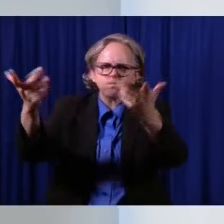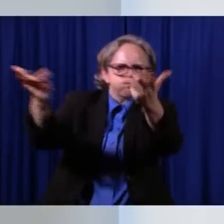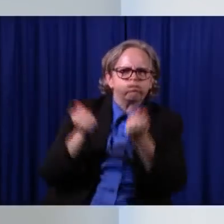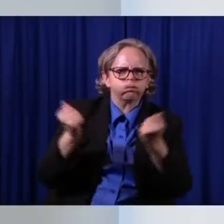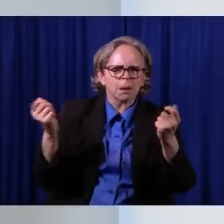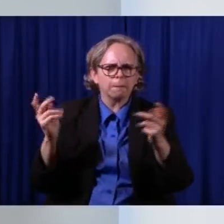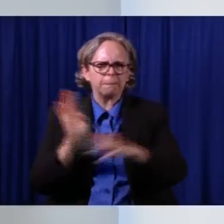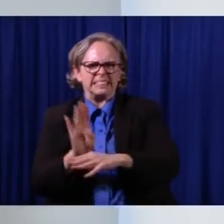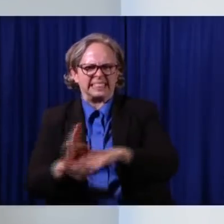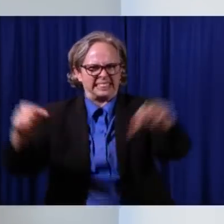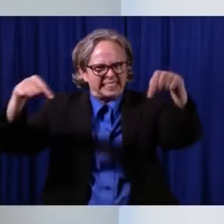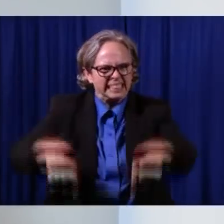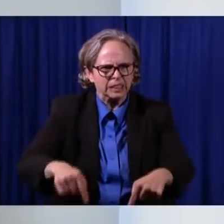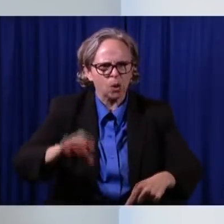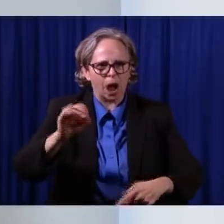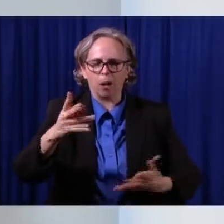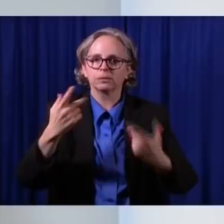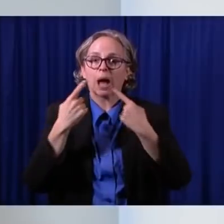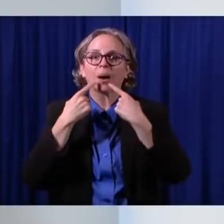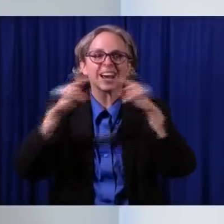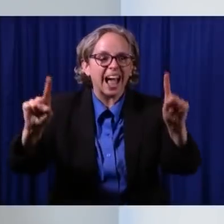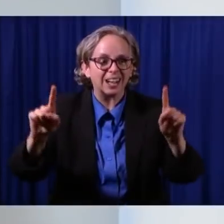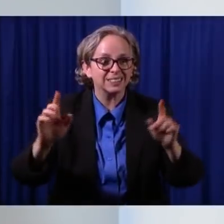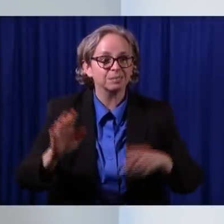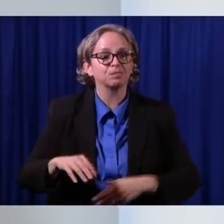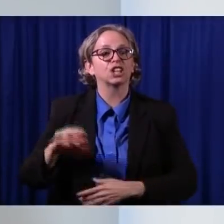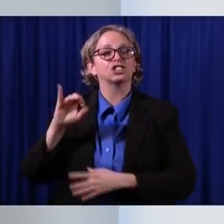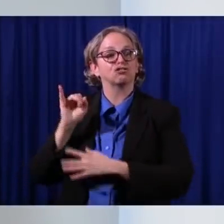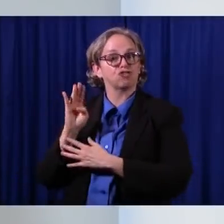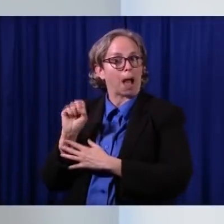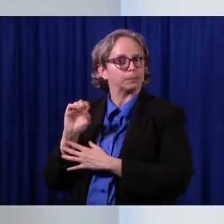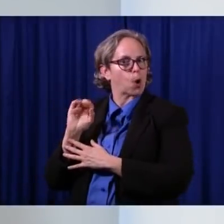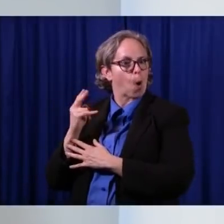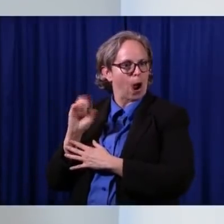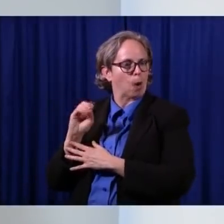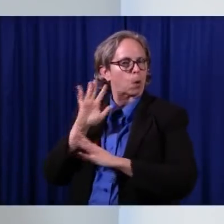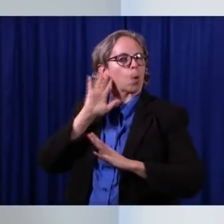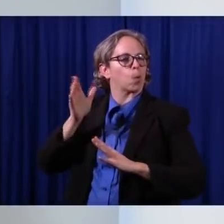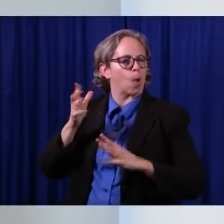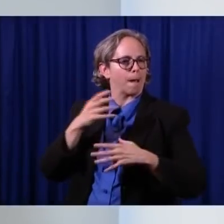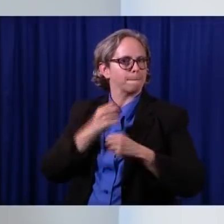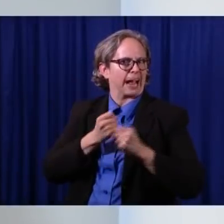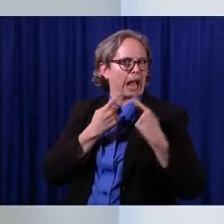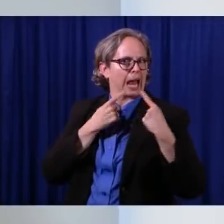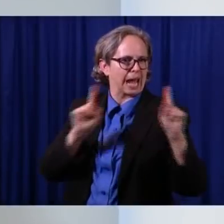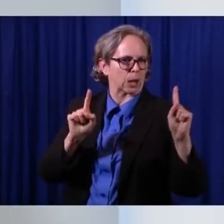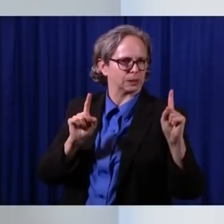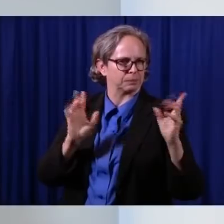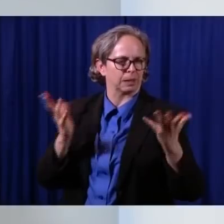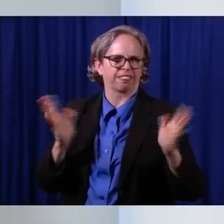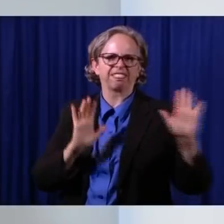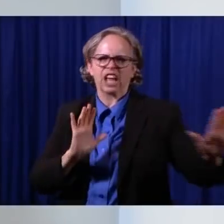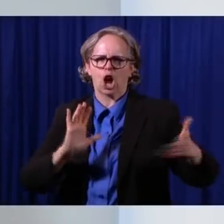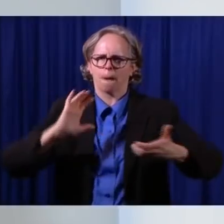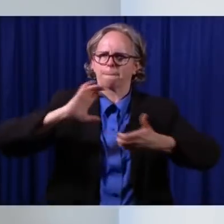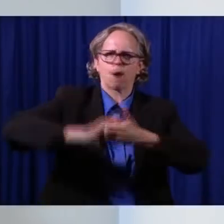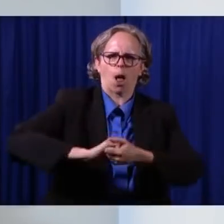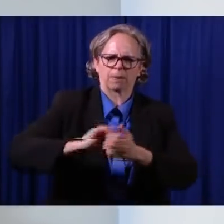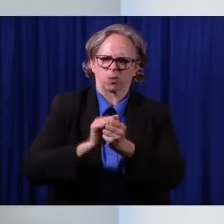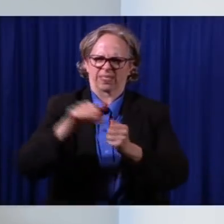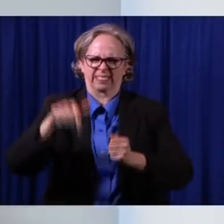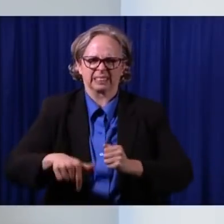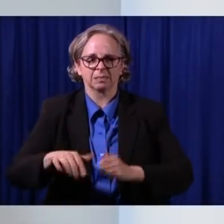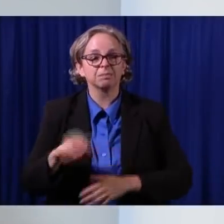announcing, Jobs Ohio is going to be announcing in partnership with this effort, 13